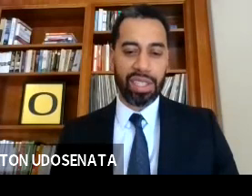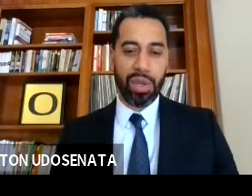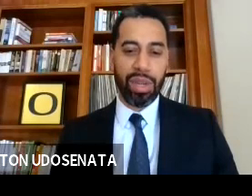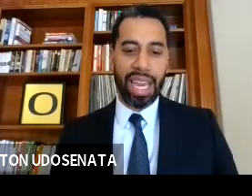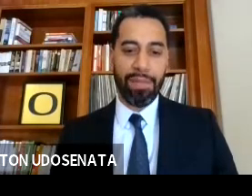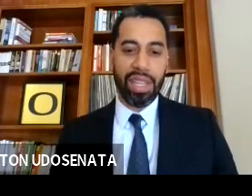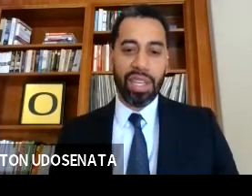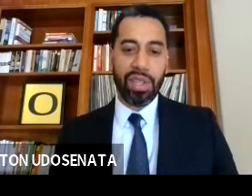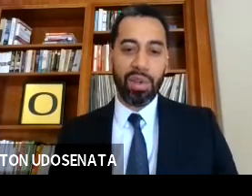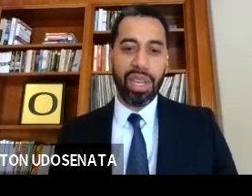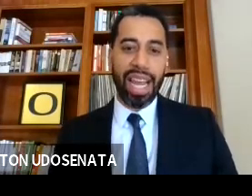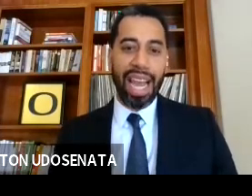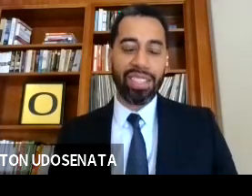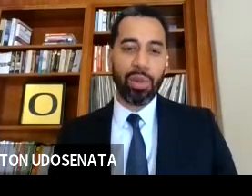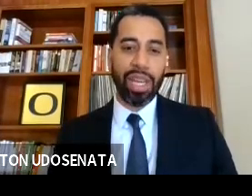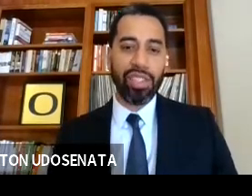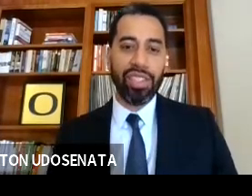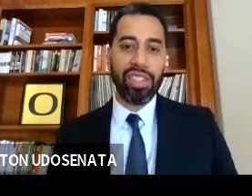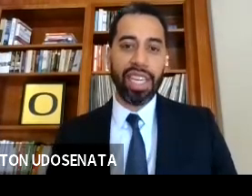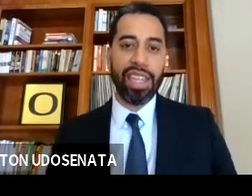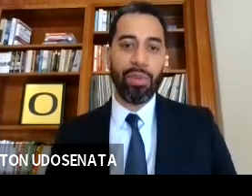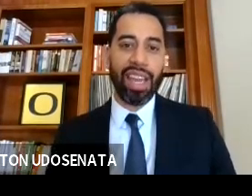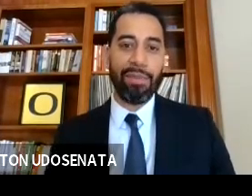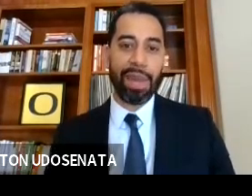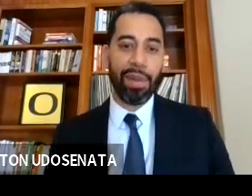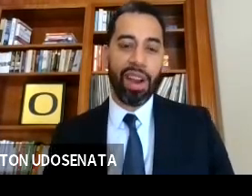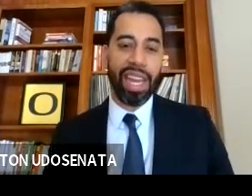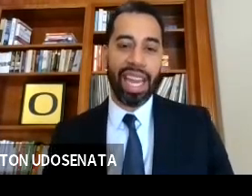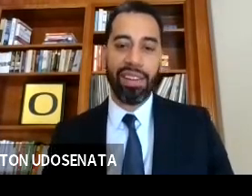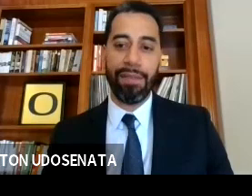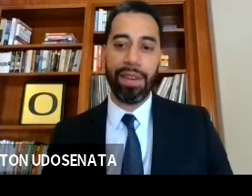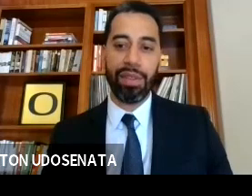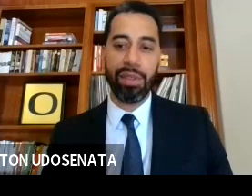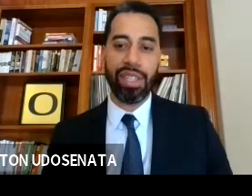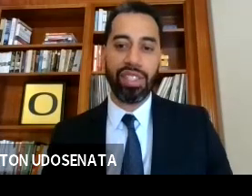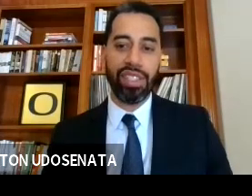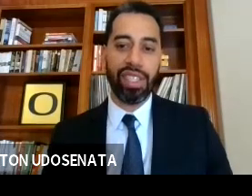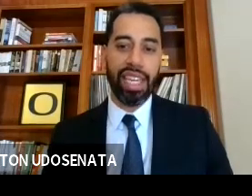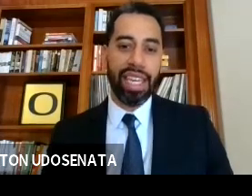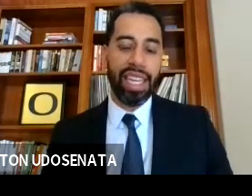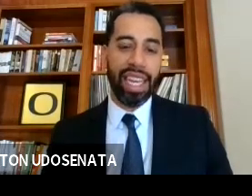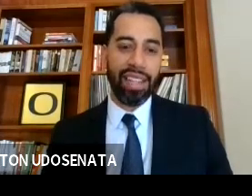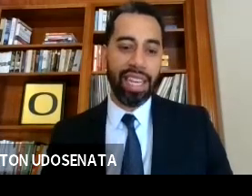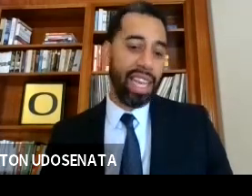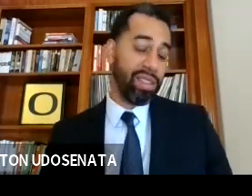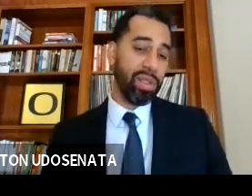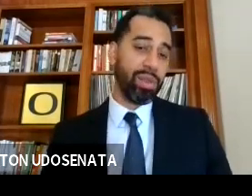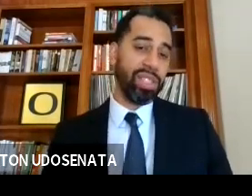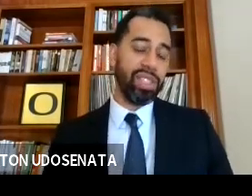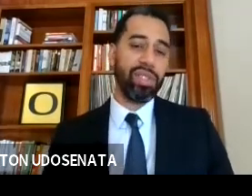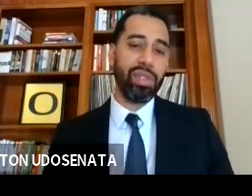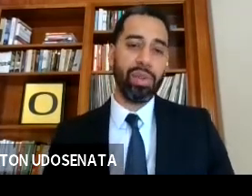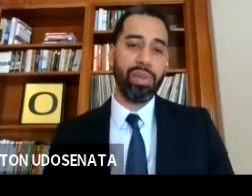where it says Q&A. You can ask questions, and then we have people on hand to field those questions and answer